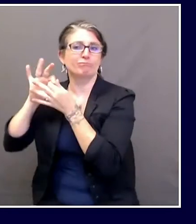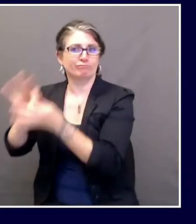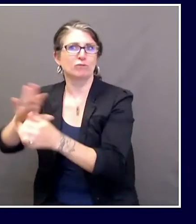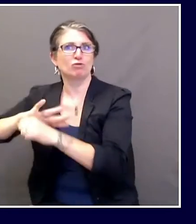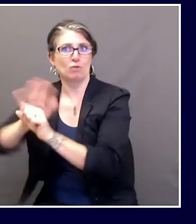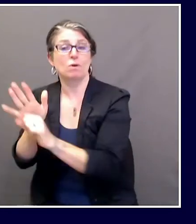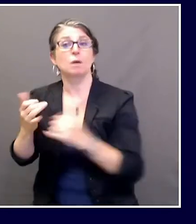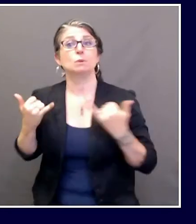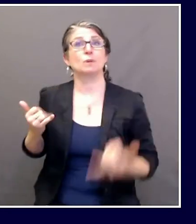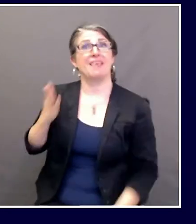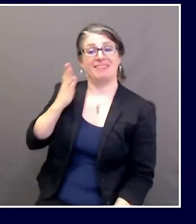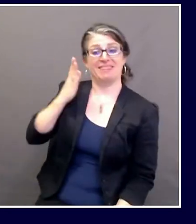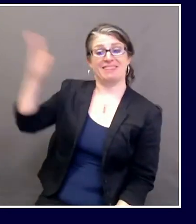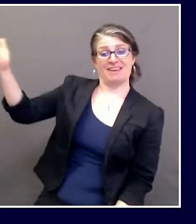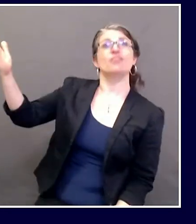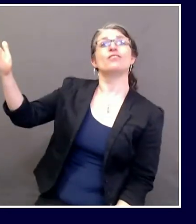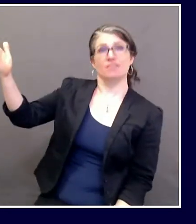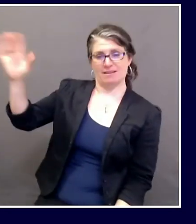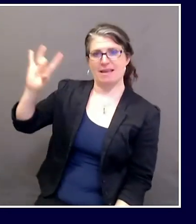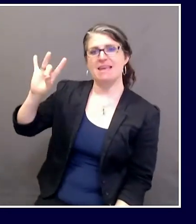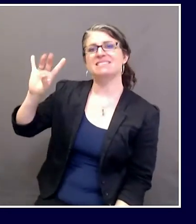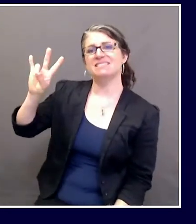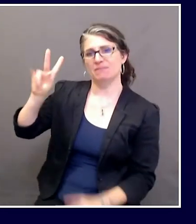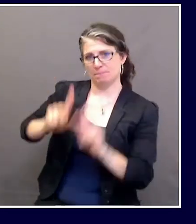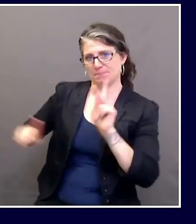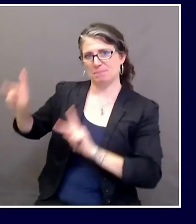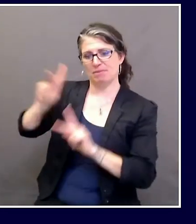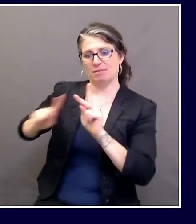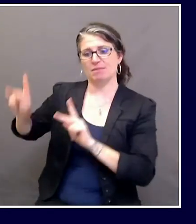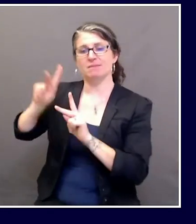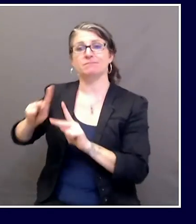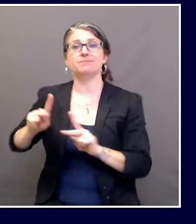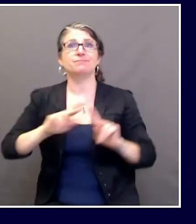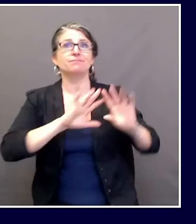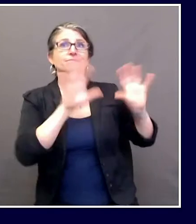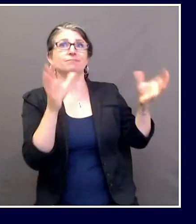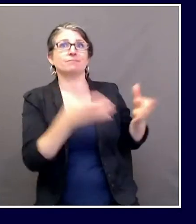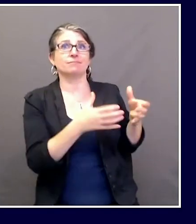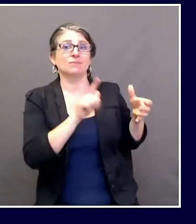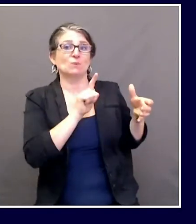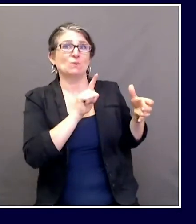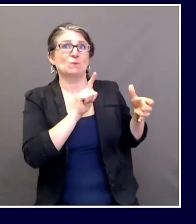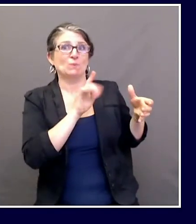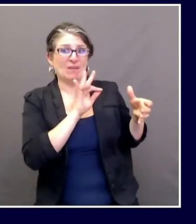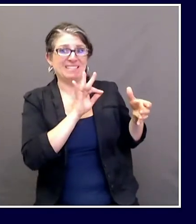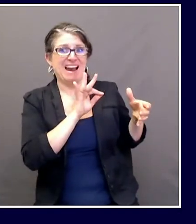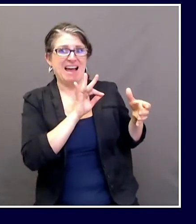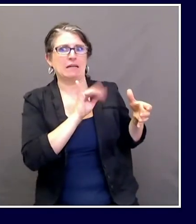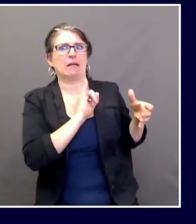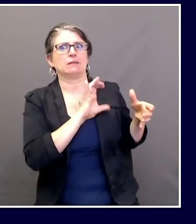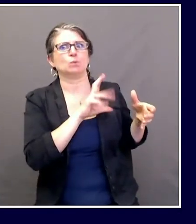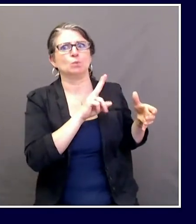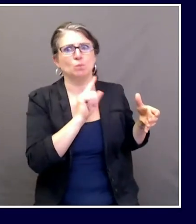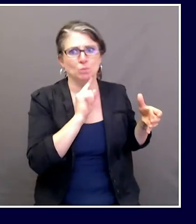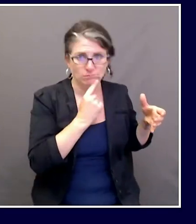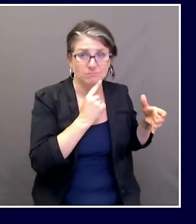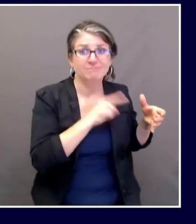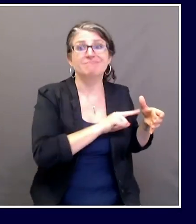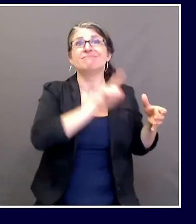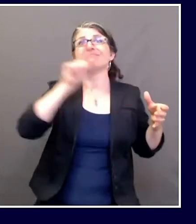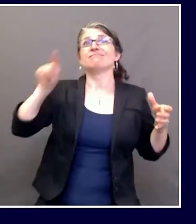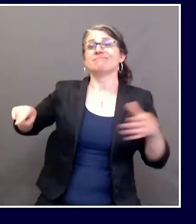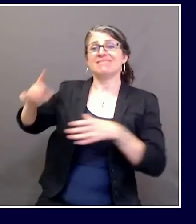are hospitalized with COVID-19. 29 of them are in a critical care unit and 18 are on a